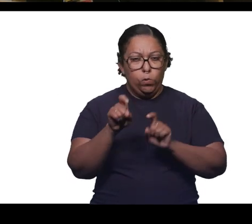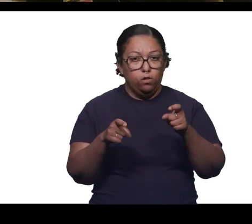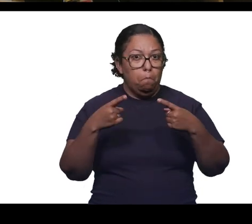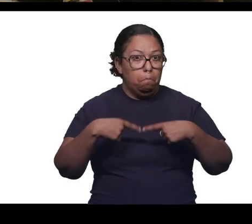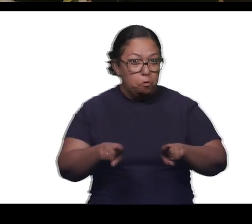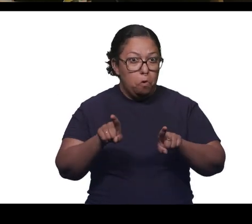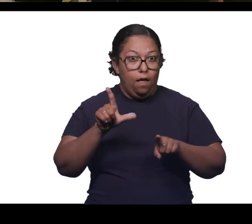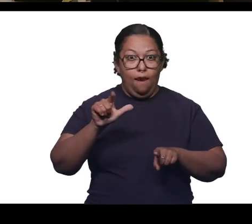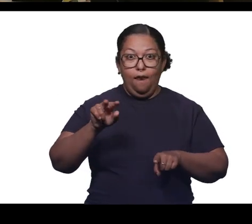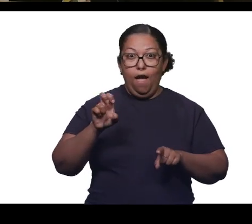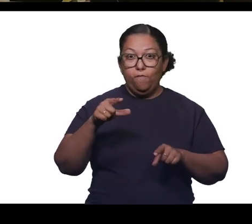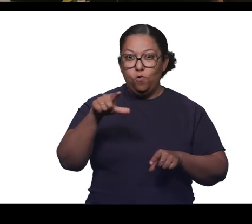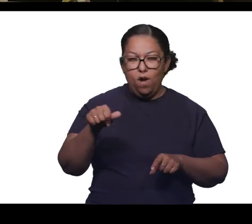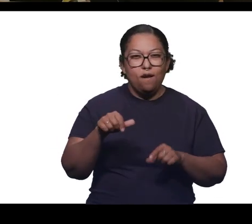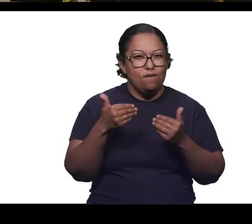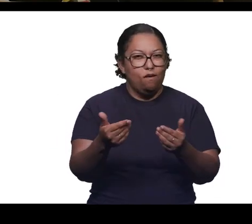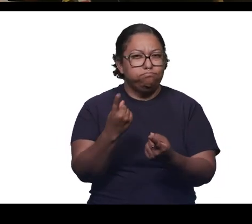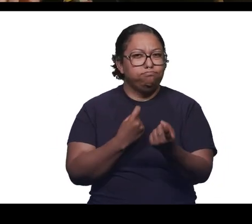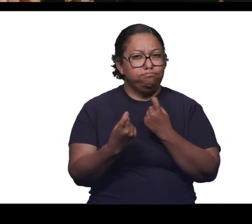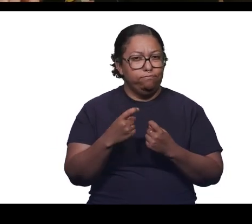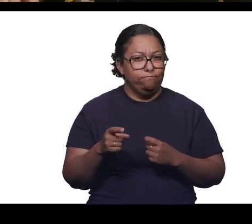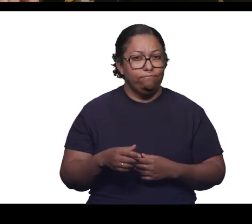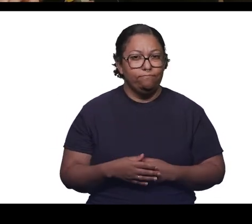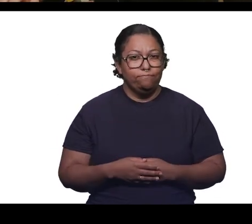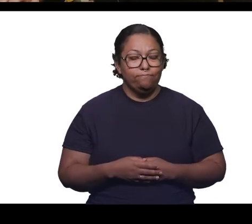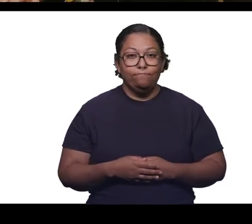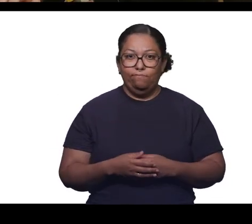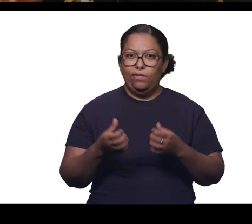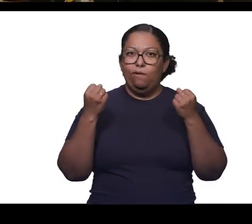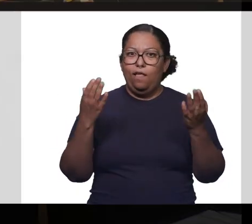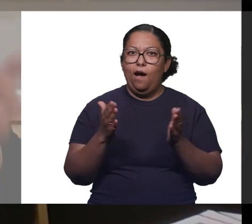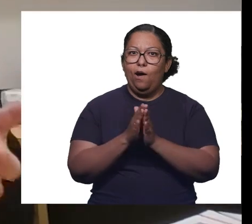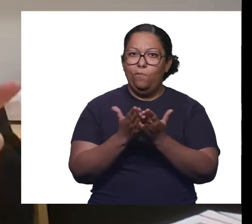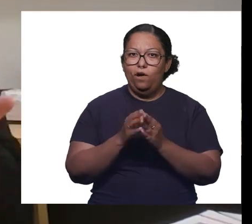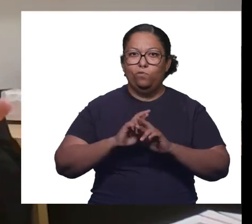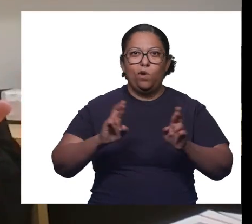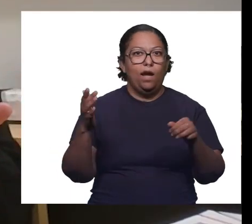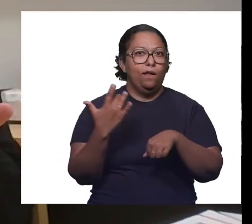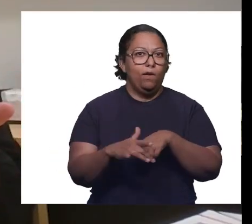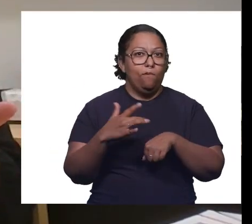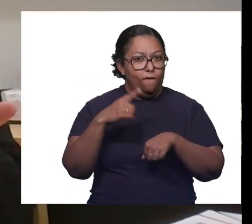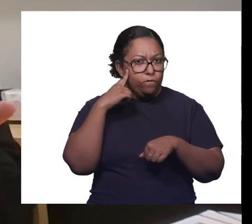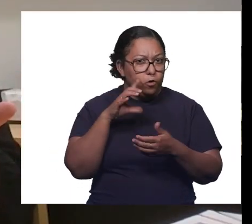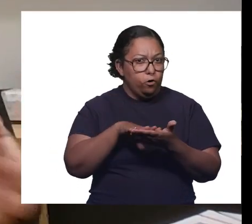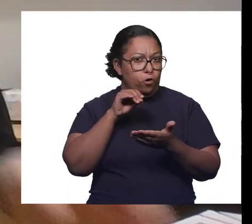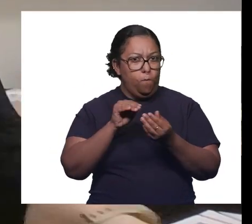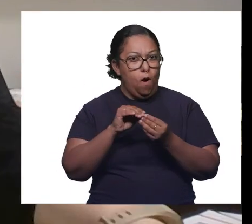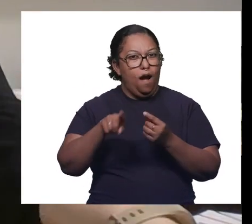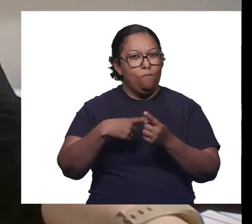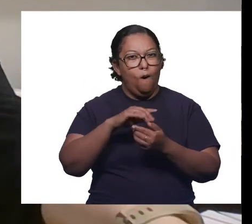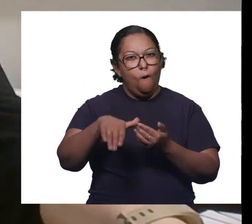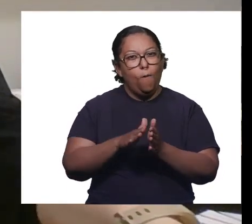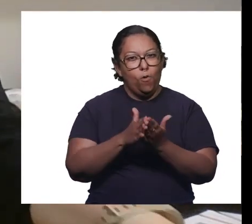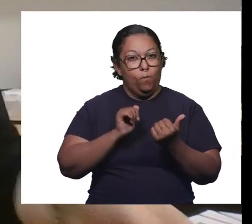And there's also a lot of books available to learn more about the whole book approach. Now, I promised that I would also show you some books, and we